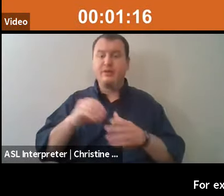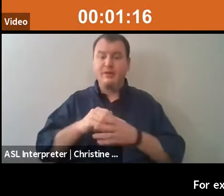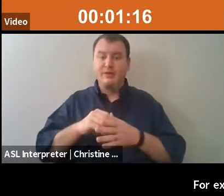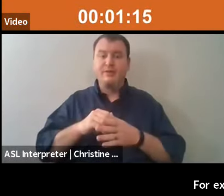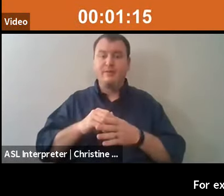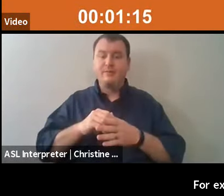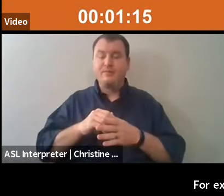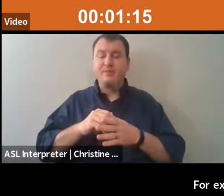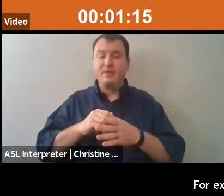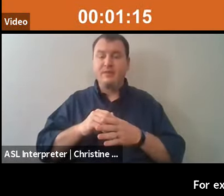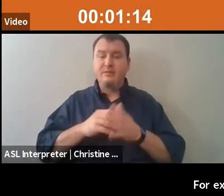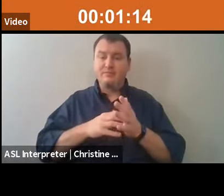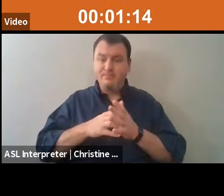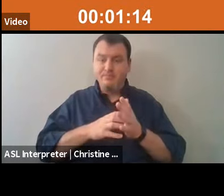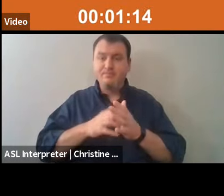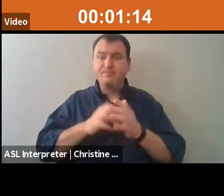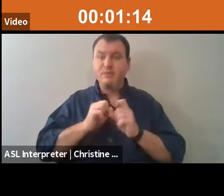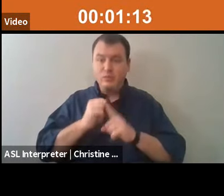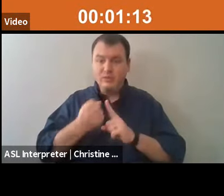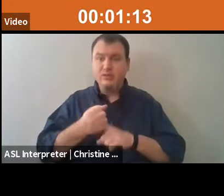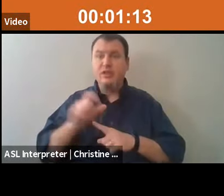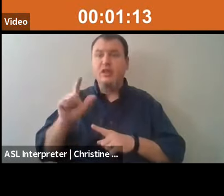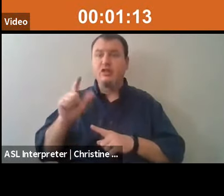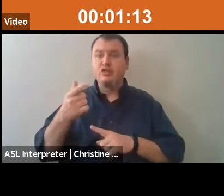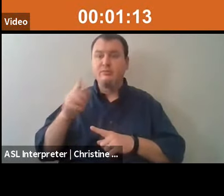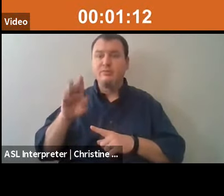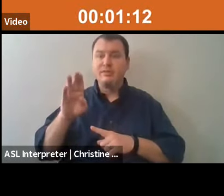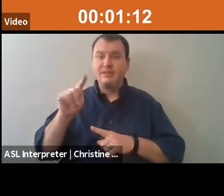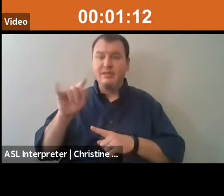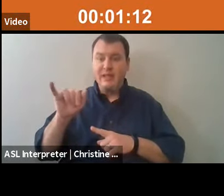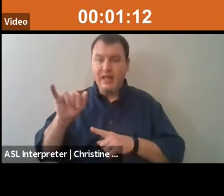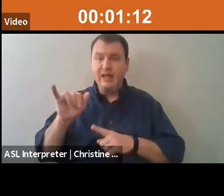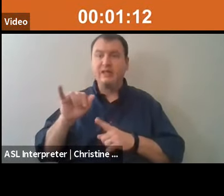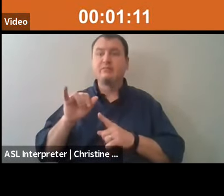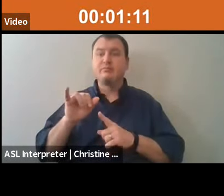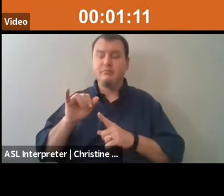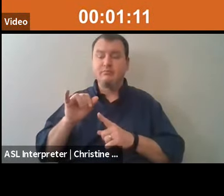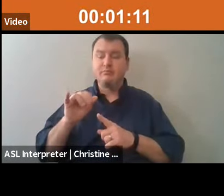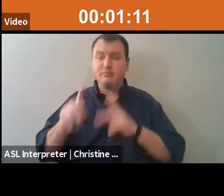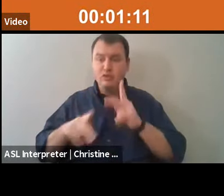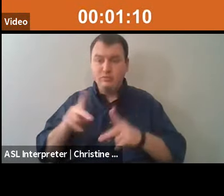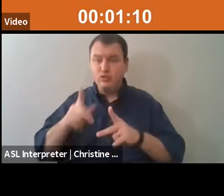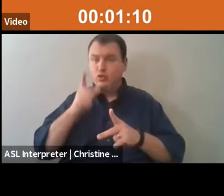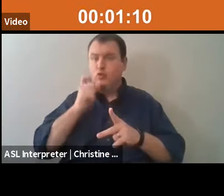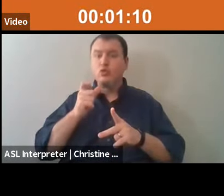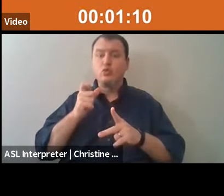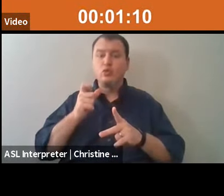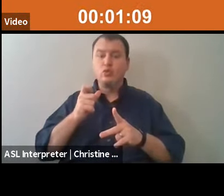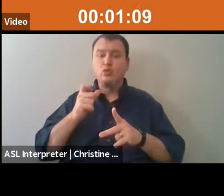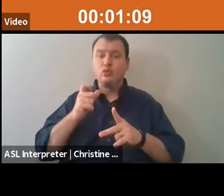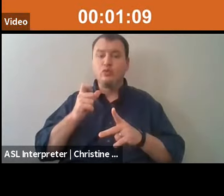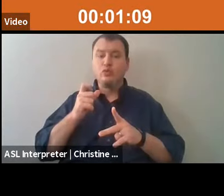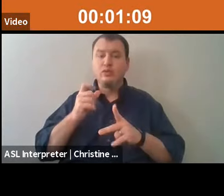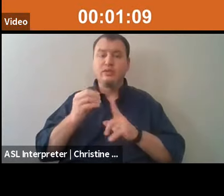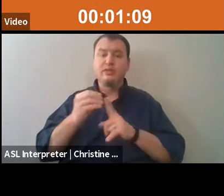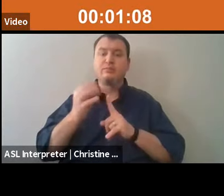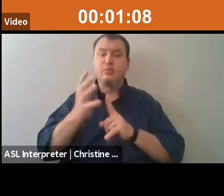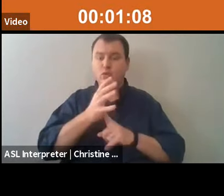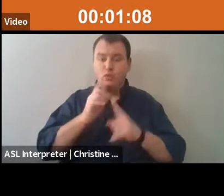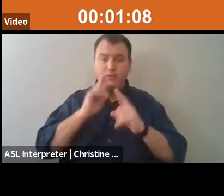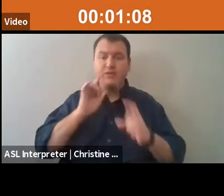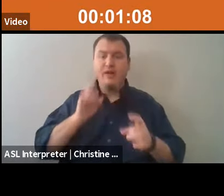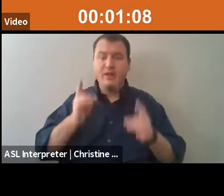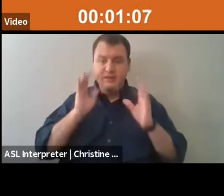women, children and LGBTI persons exposed to violence, including honor-related violence